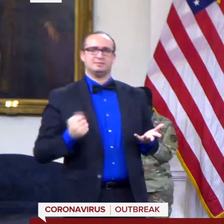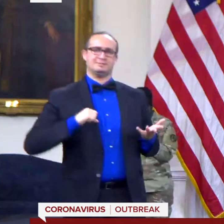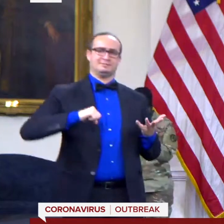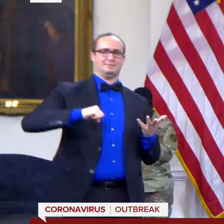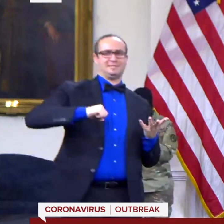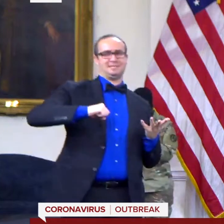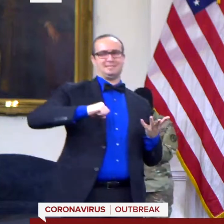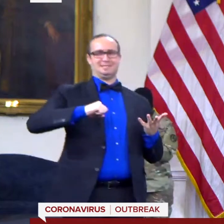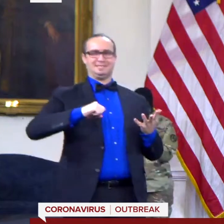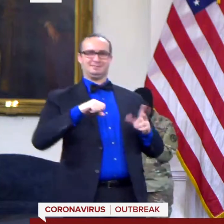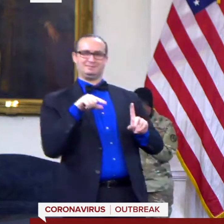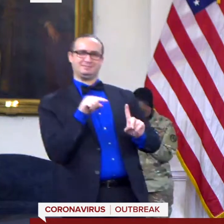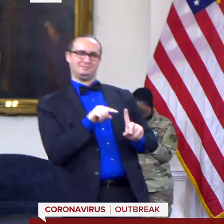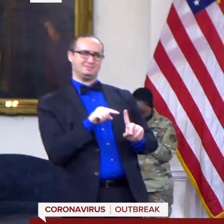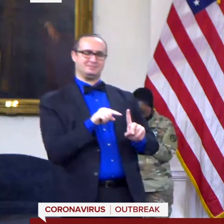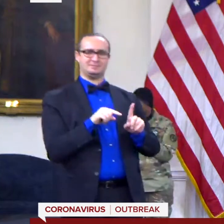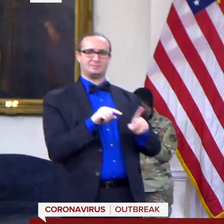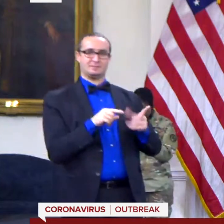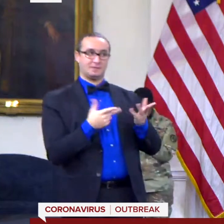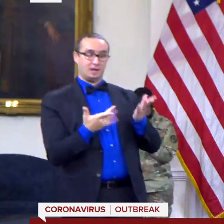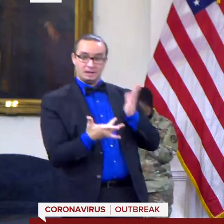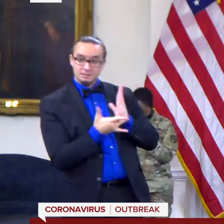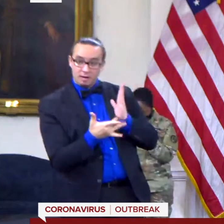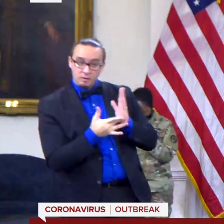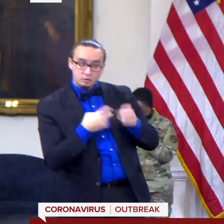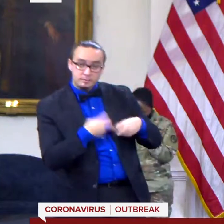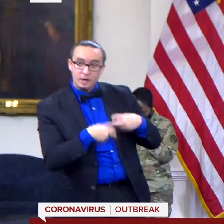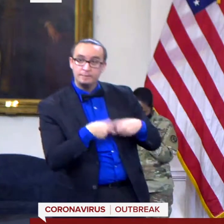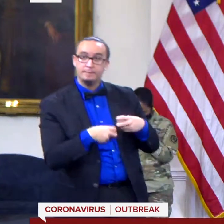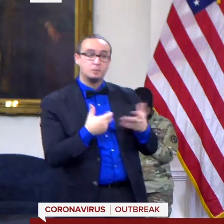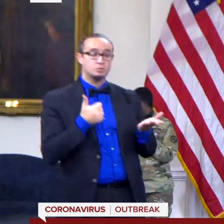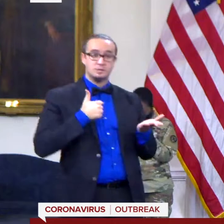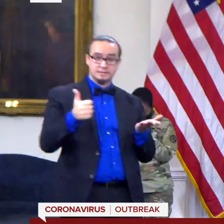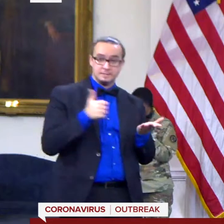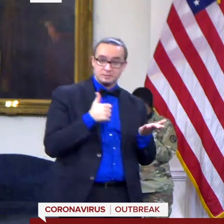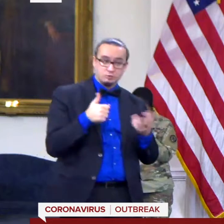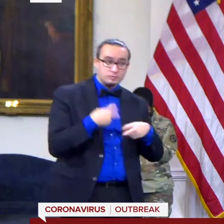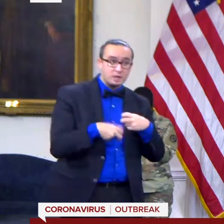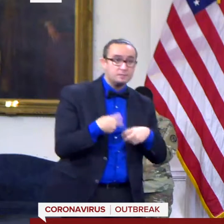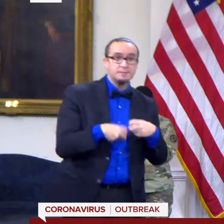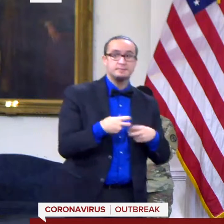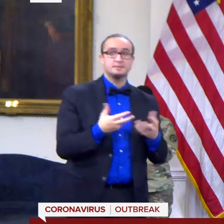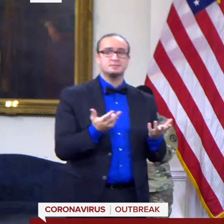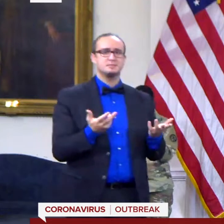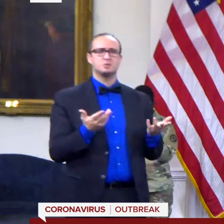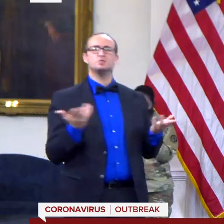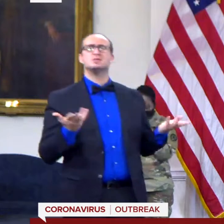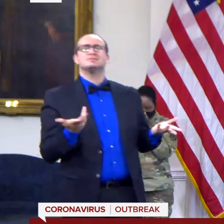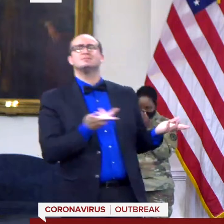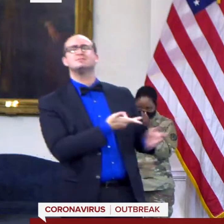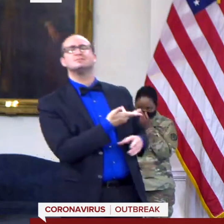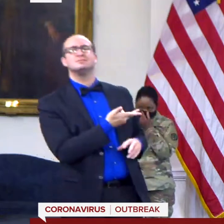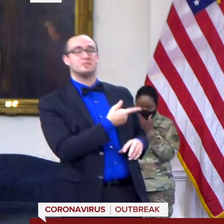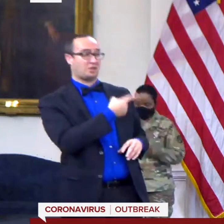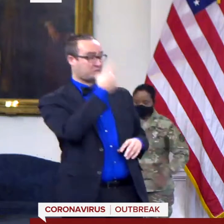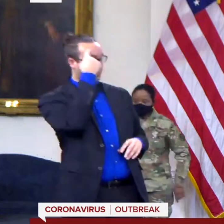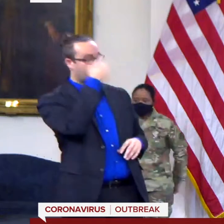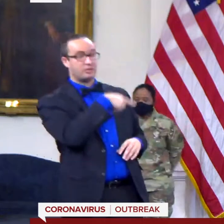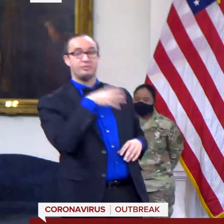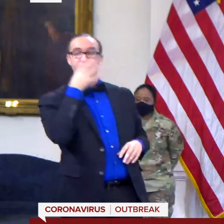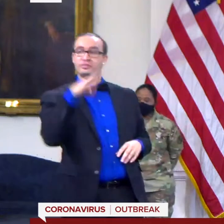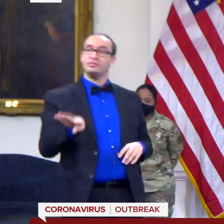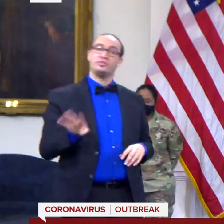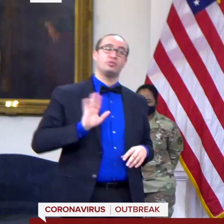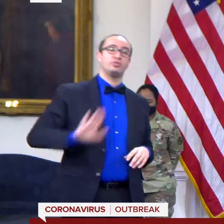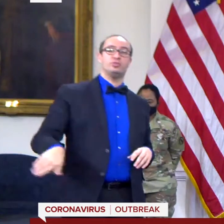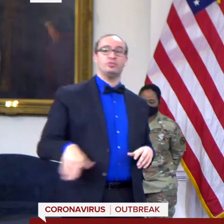to the criticism that dismissing the low vaccination rate with hesitancy is overlooking kind of some systemic problems